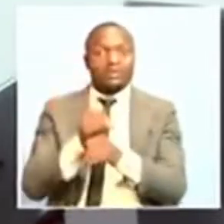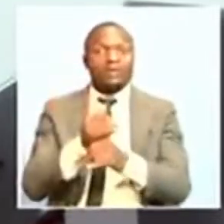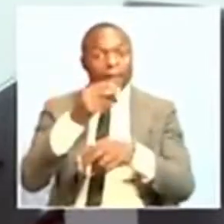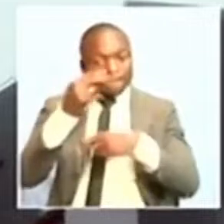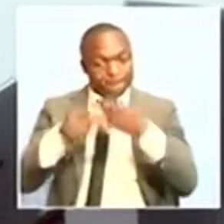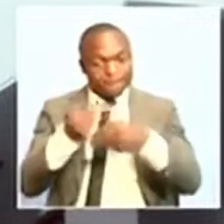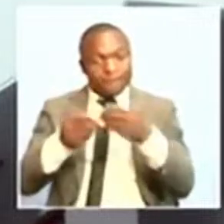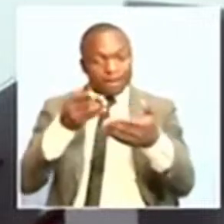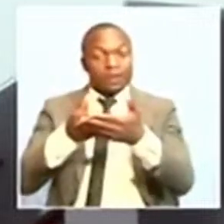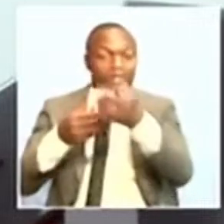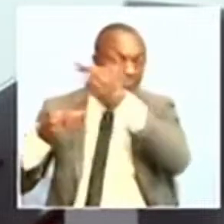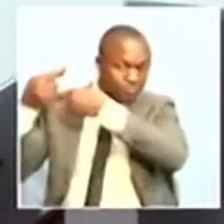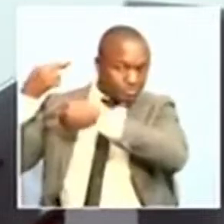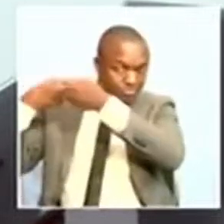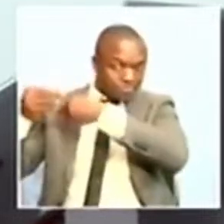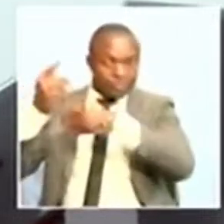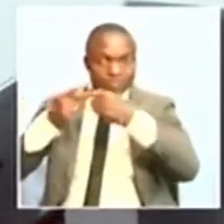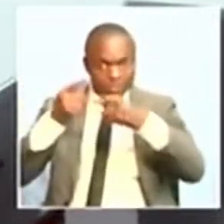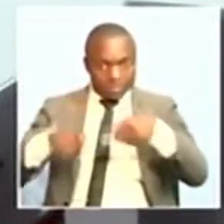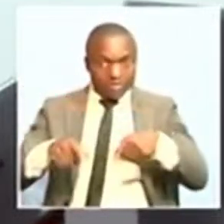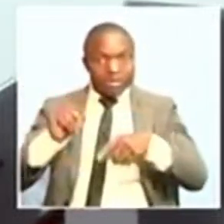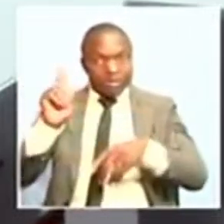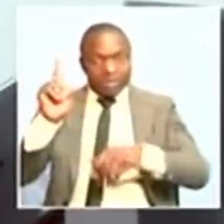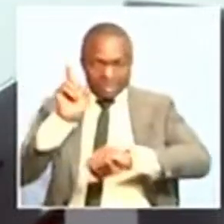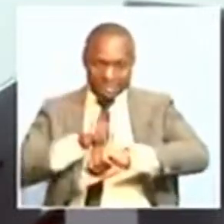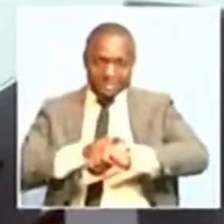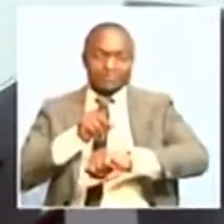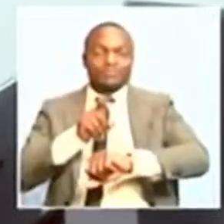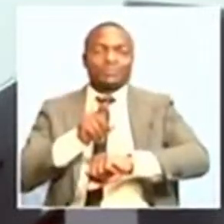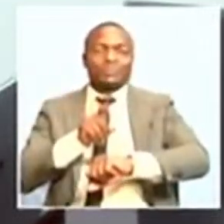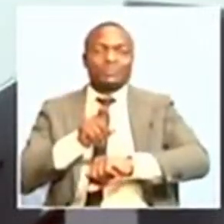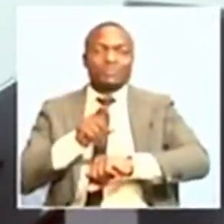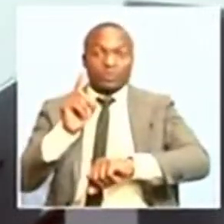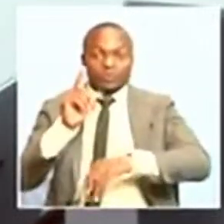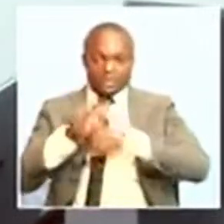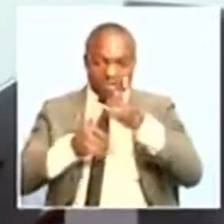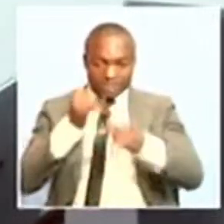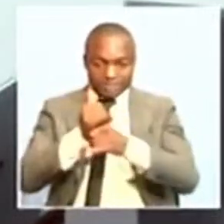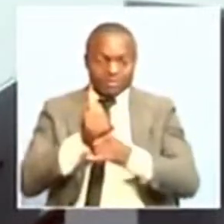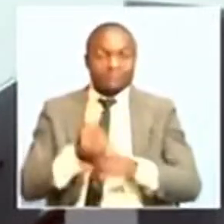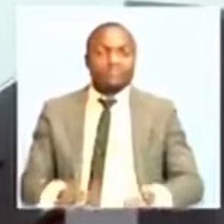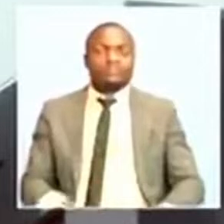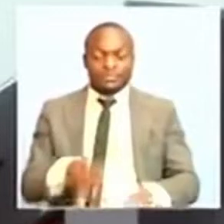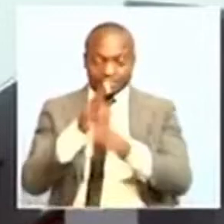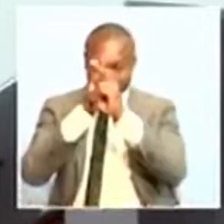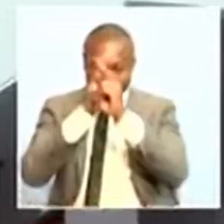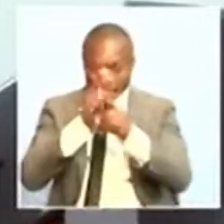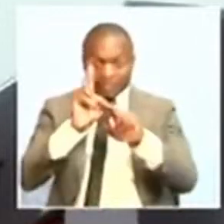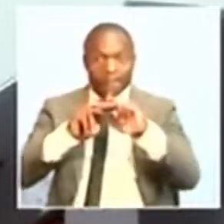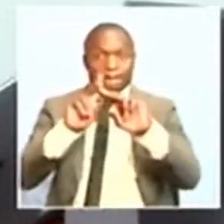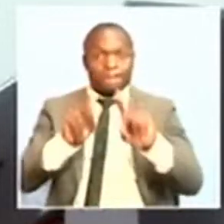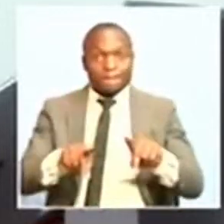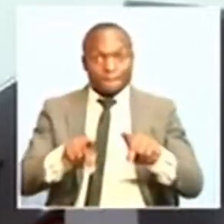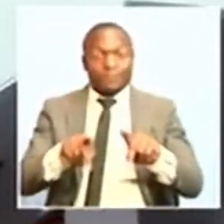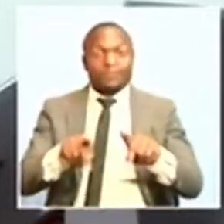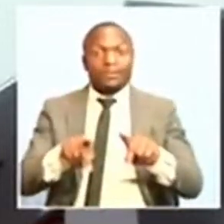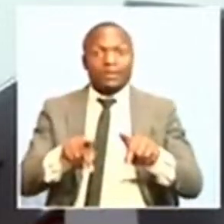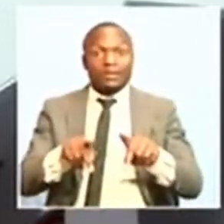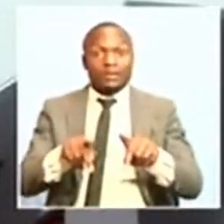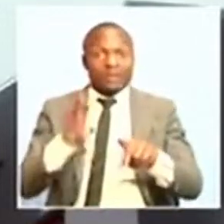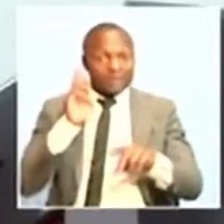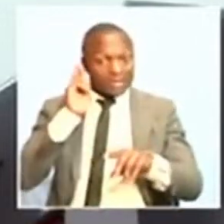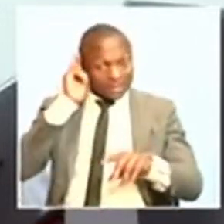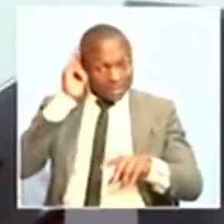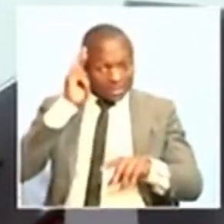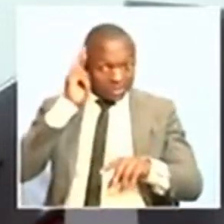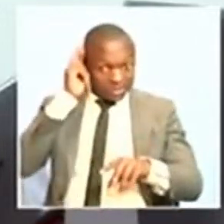that this revision will only be done once in a year. Honourable Chair, probably the rationale is